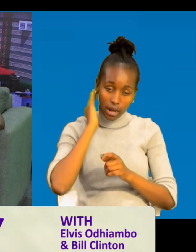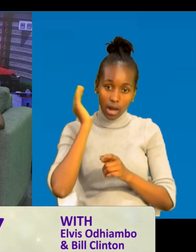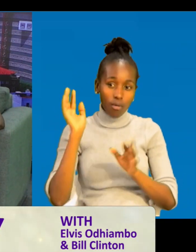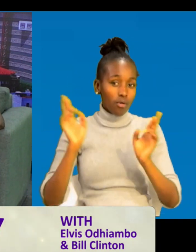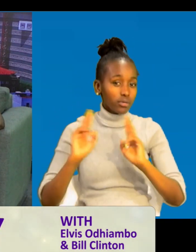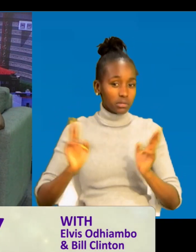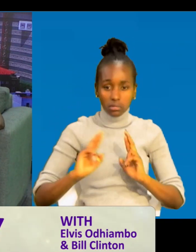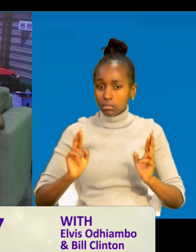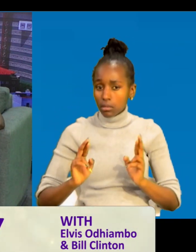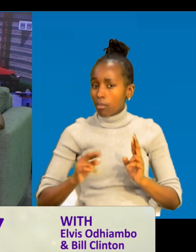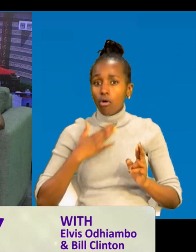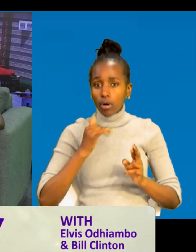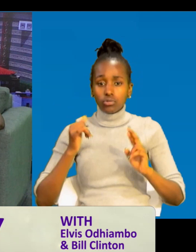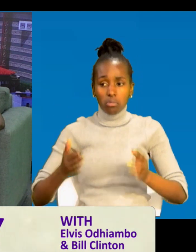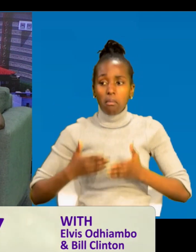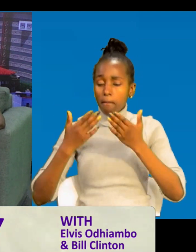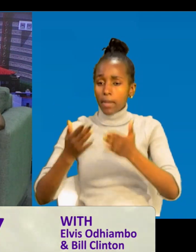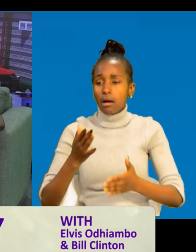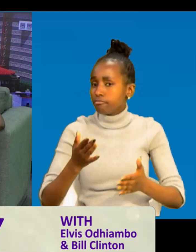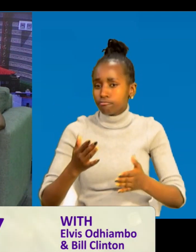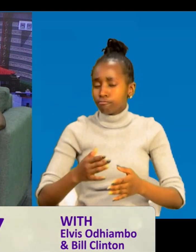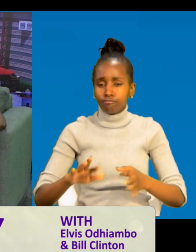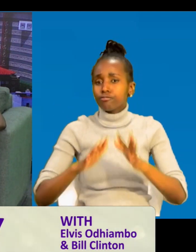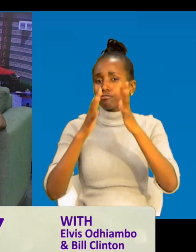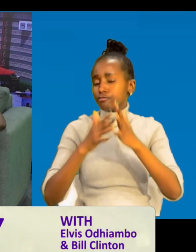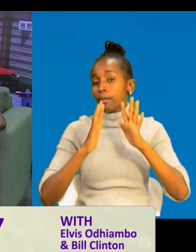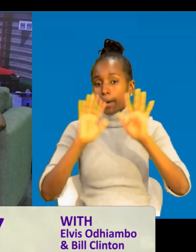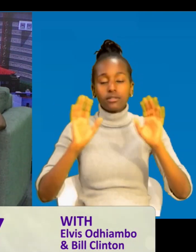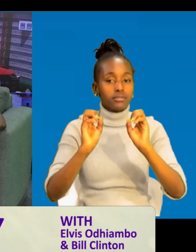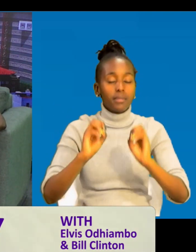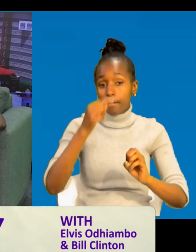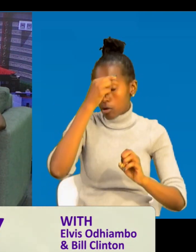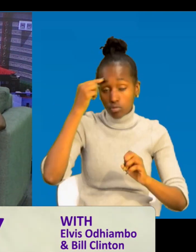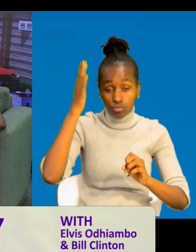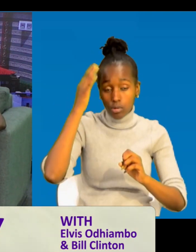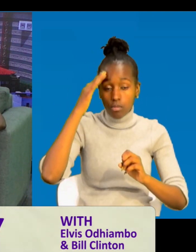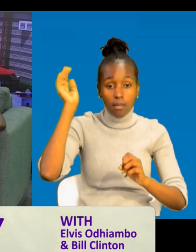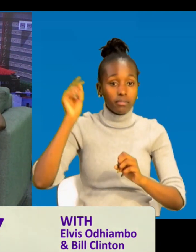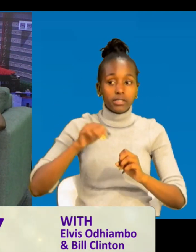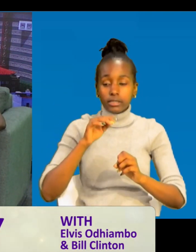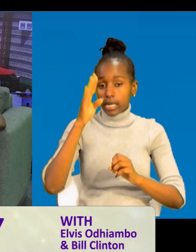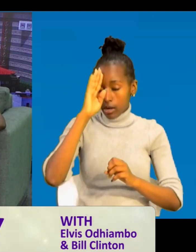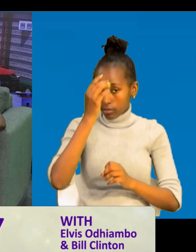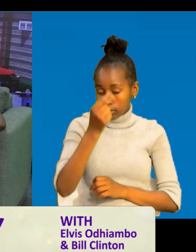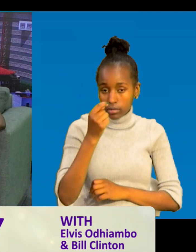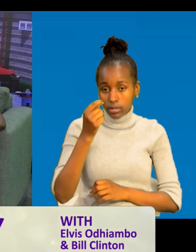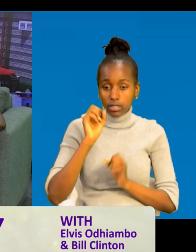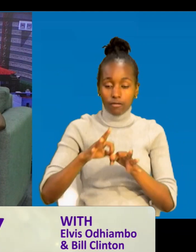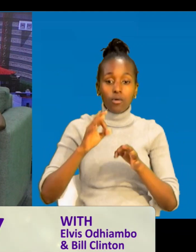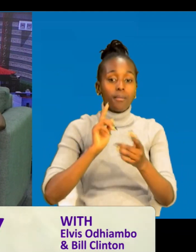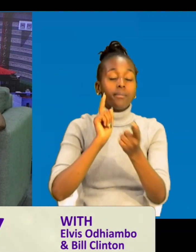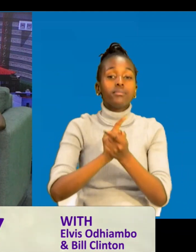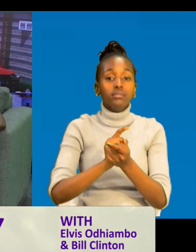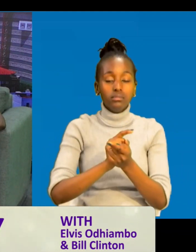give them the benefit of the doubt, because also Gor Mahia, they are champions. They understand the kind of pressure that Muranga Seal are